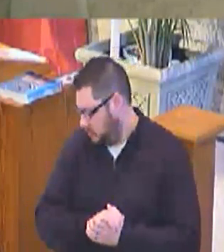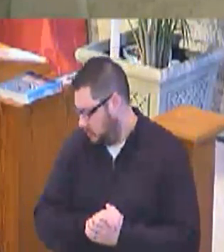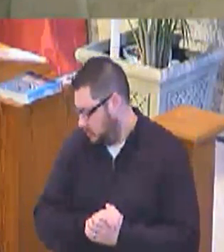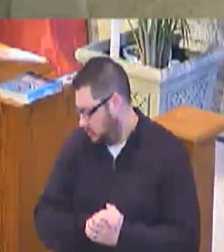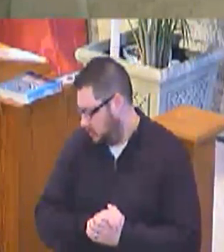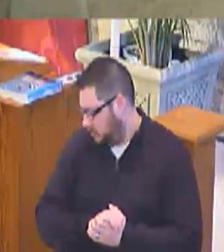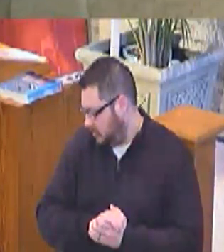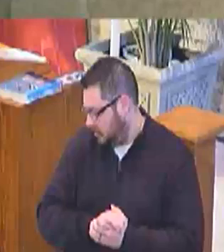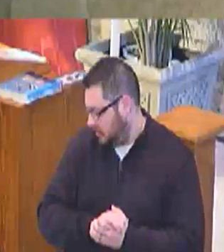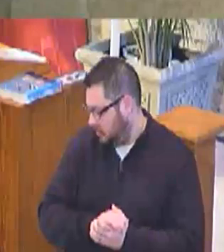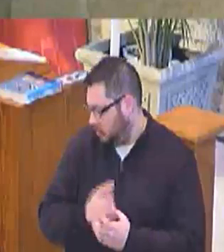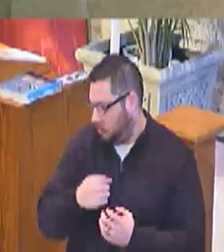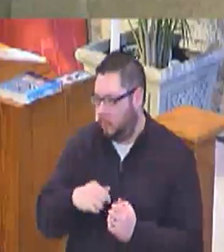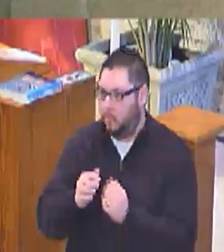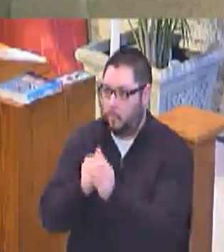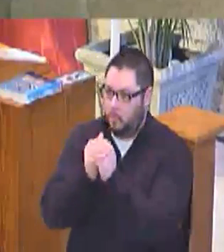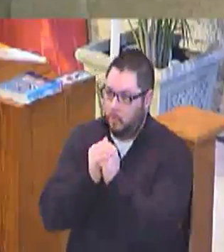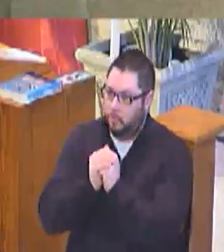guide every deed.